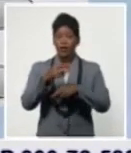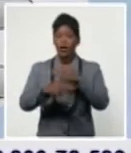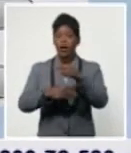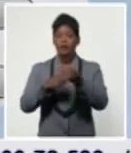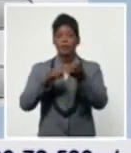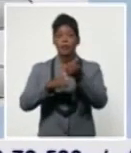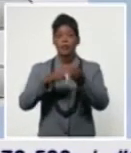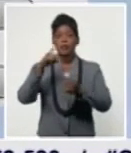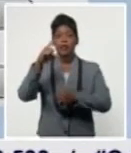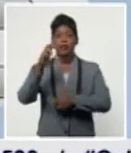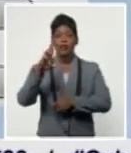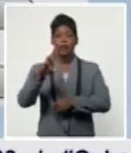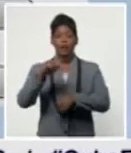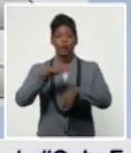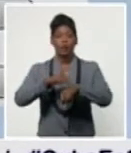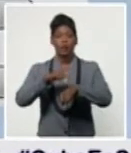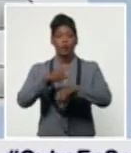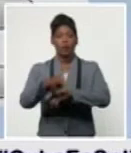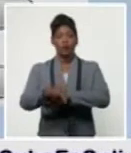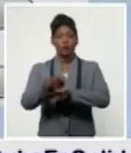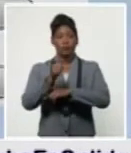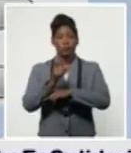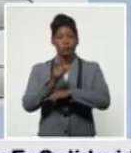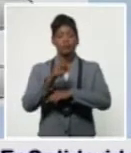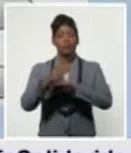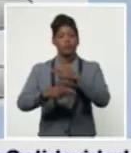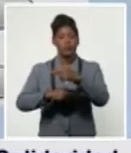through real-time PCRs